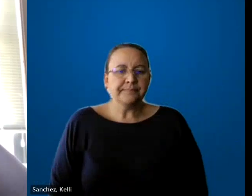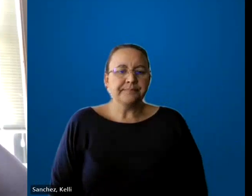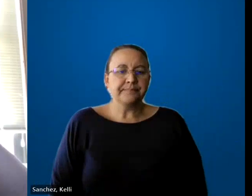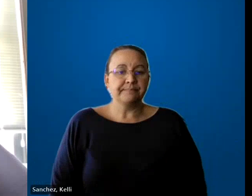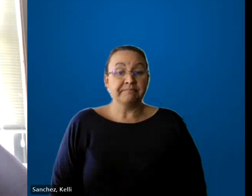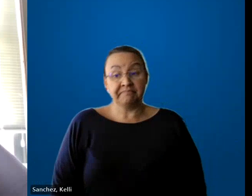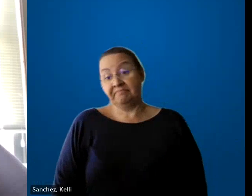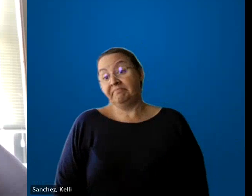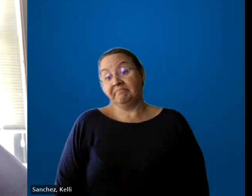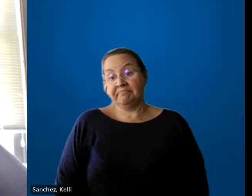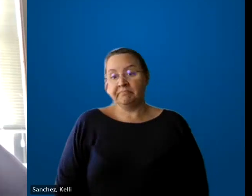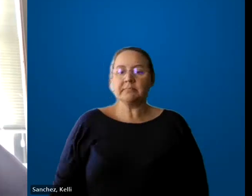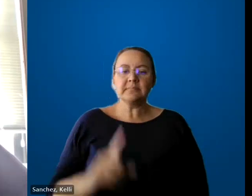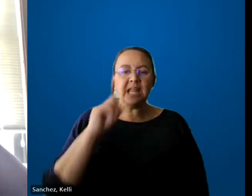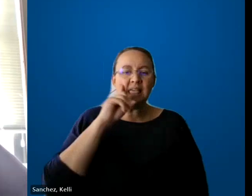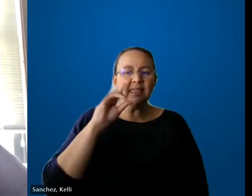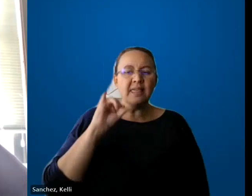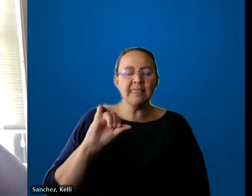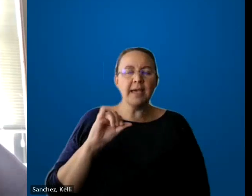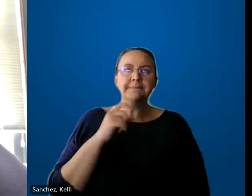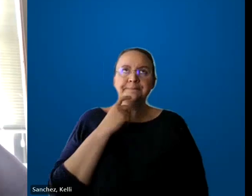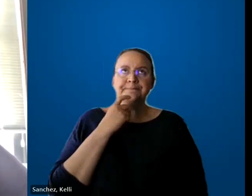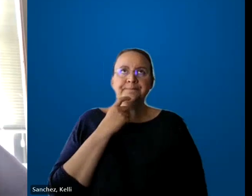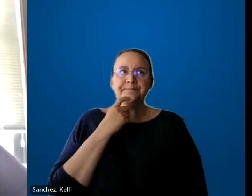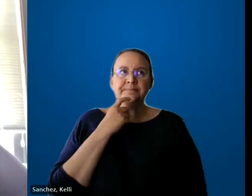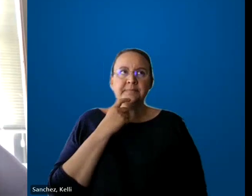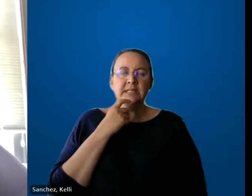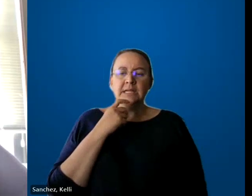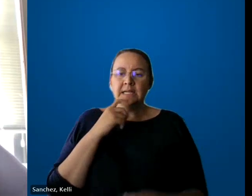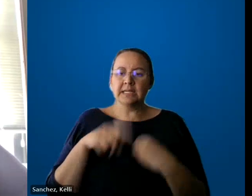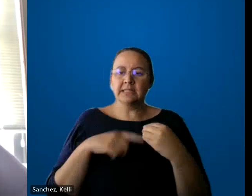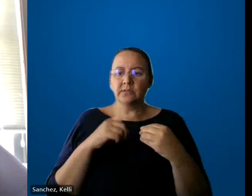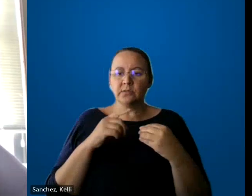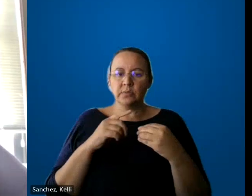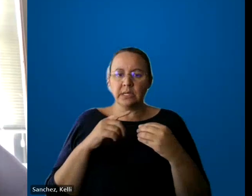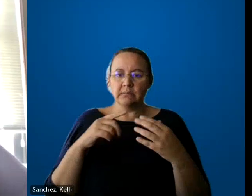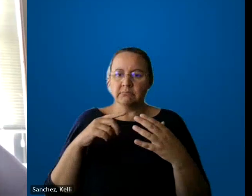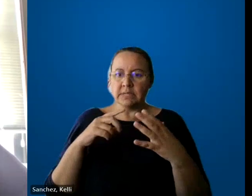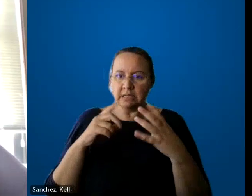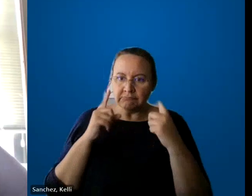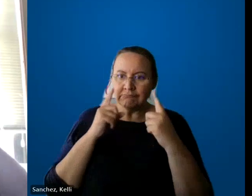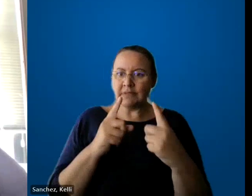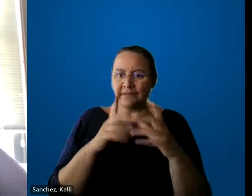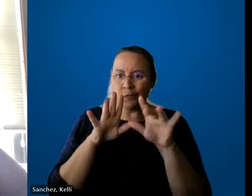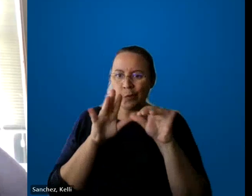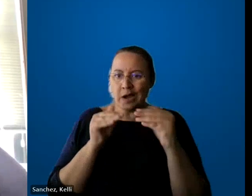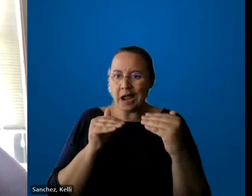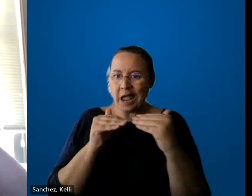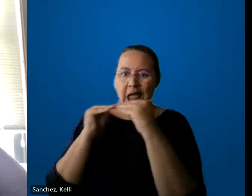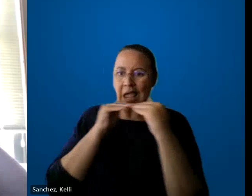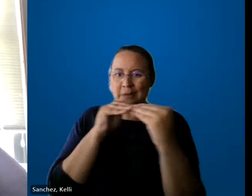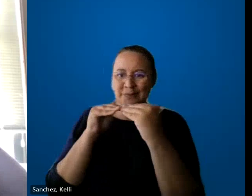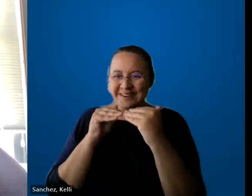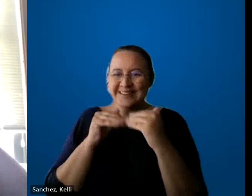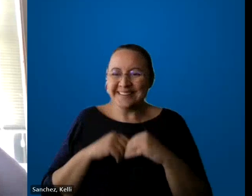I think it's one that strives for equity, right? Which is such a